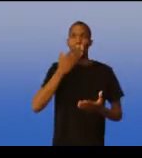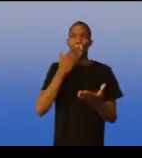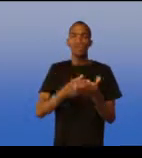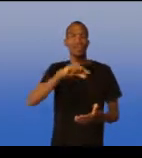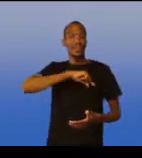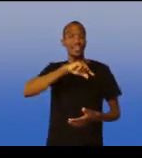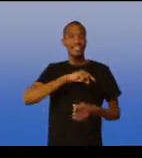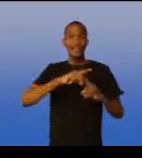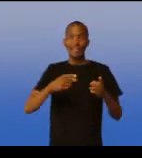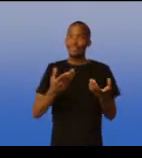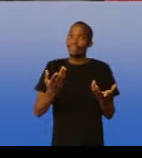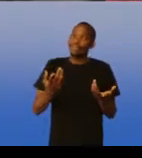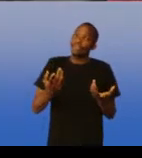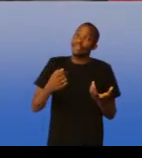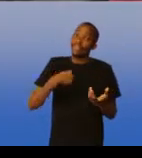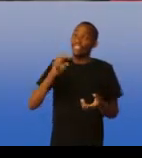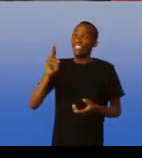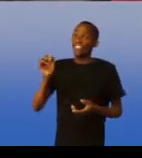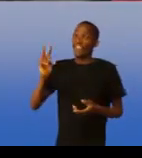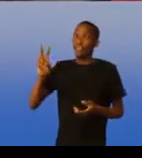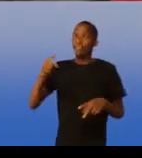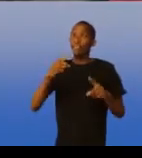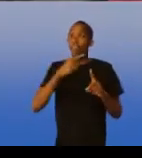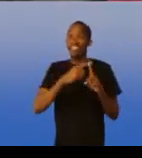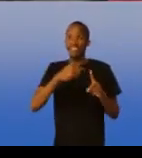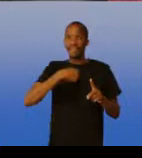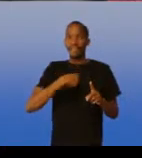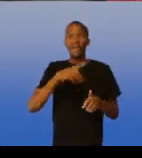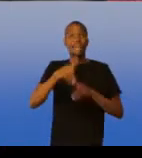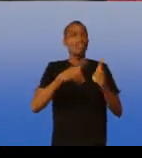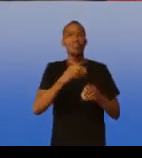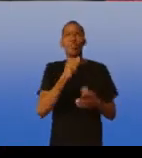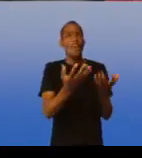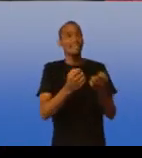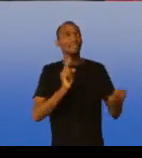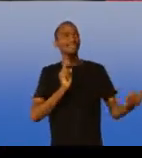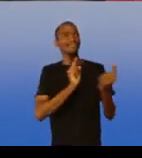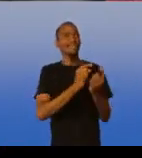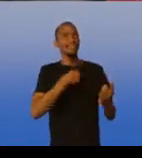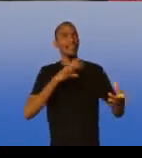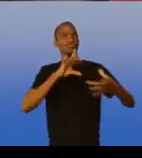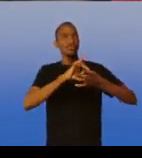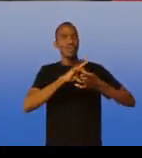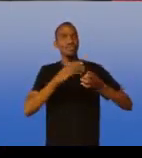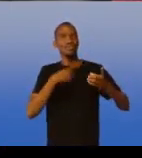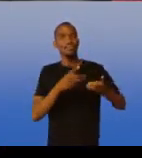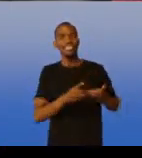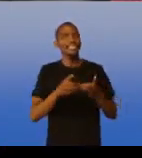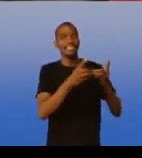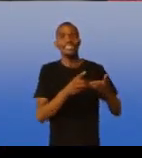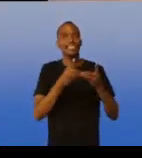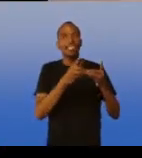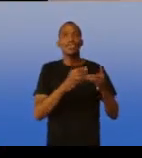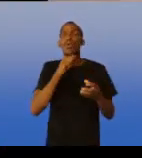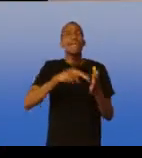I'm HIV positive has in a way stopped people from actually wanting to have a relationship with me. Now, I'm not saying that every person is like that, but